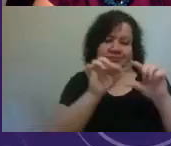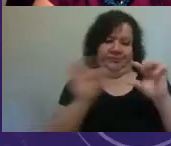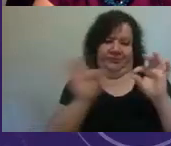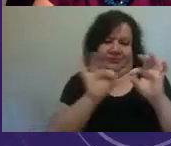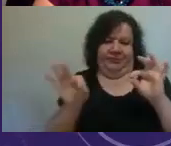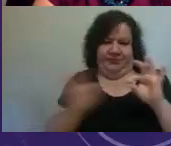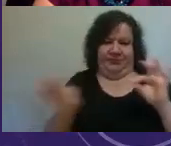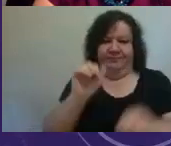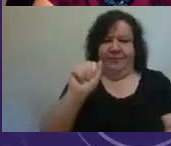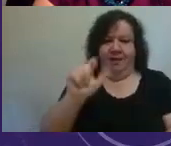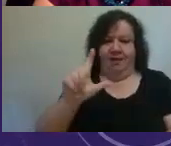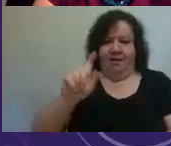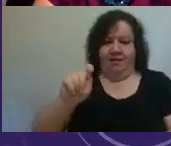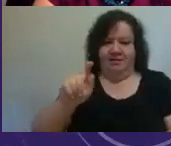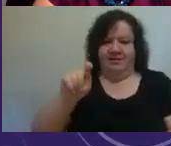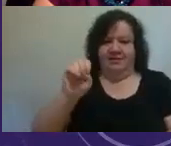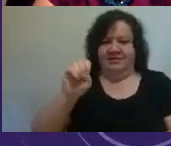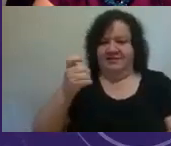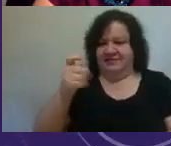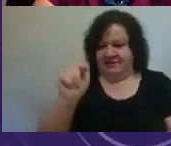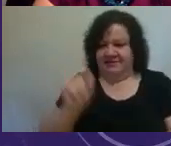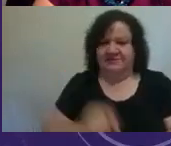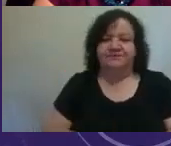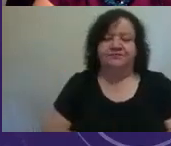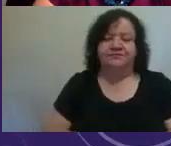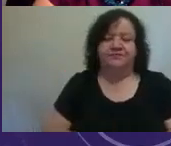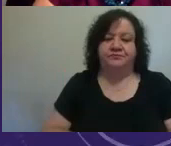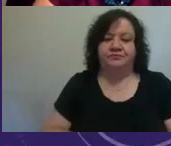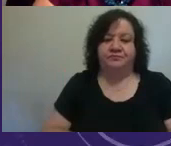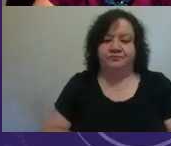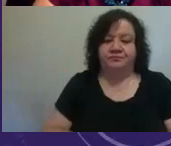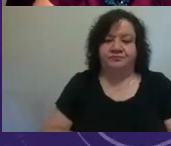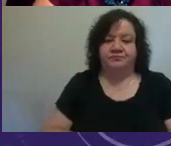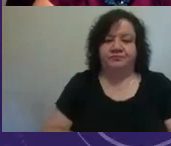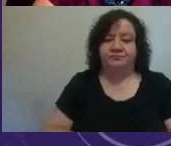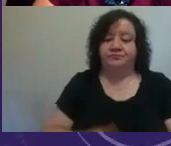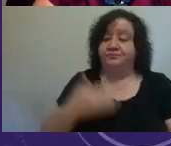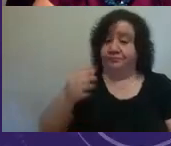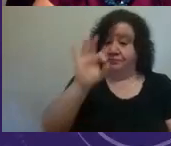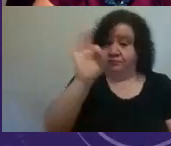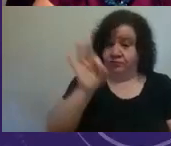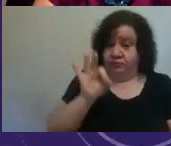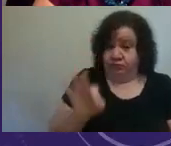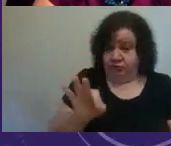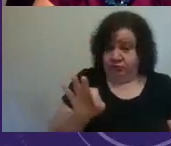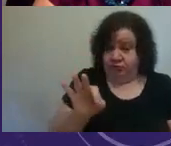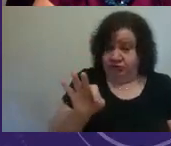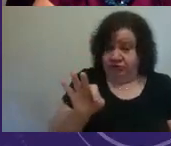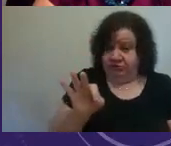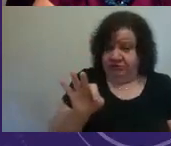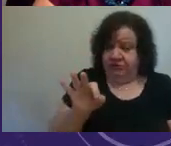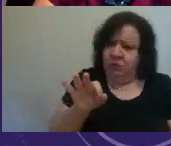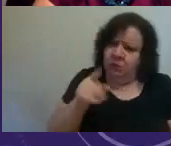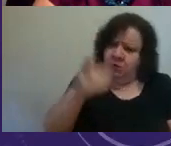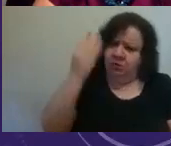presentation. My concern is that oftentimes people who do for websites for us don't have any knowledge of inclusion. is